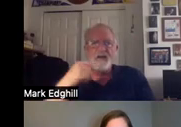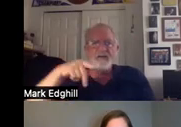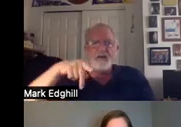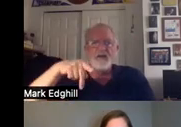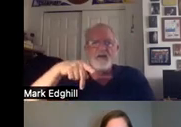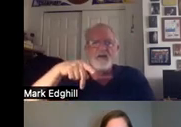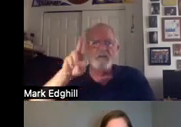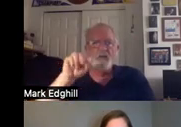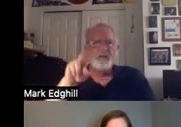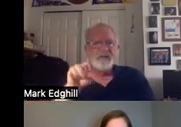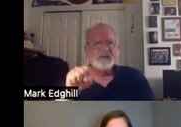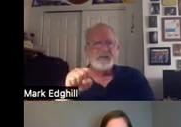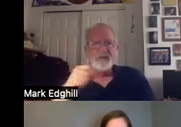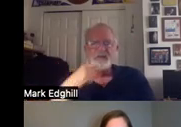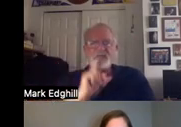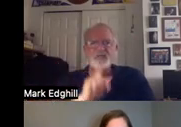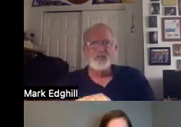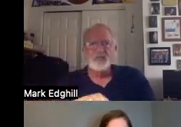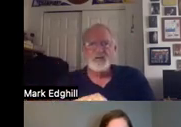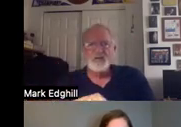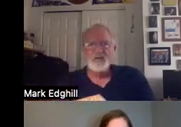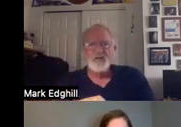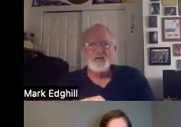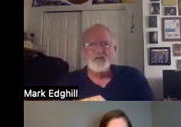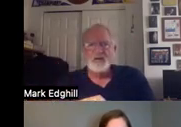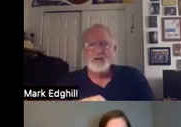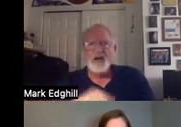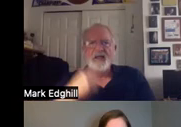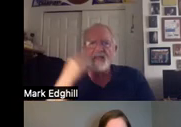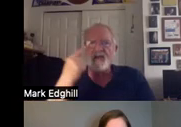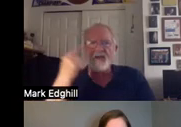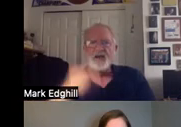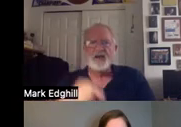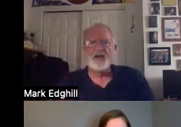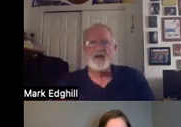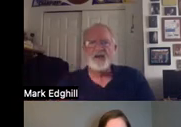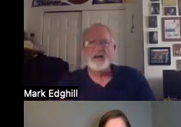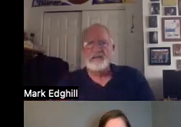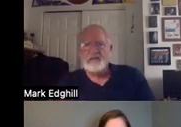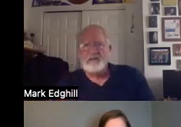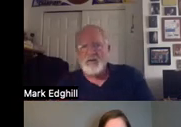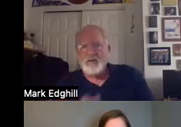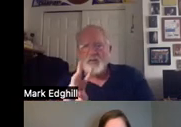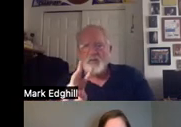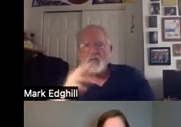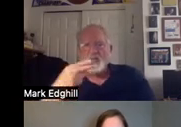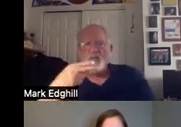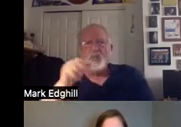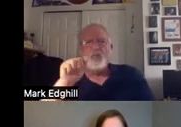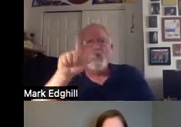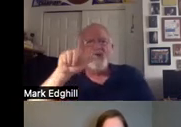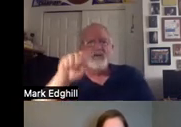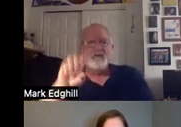I think it's a porpoise. I bet you. I think these are. Porpoise? I think. Porpoise? Oh.